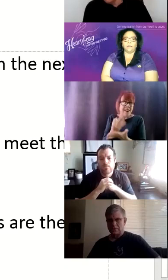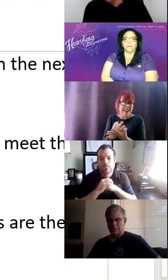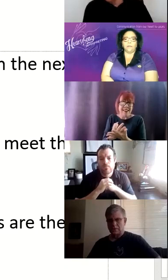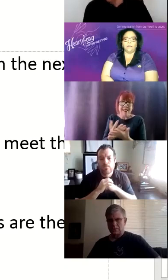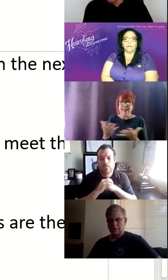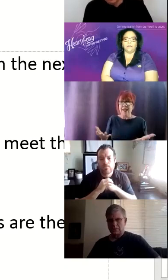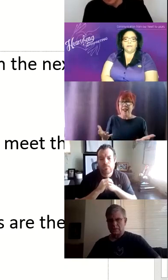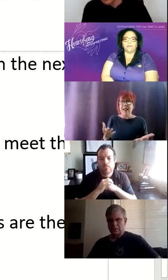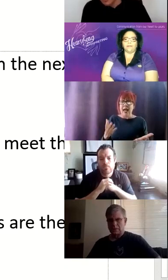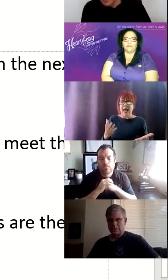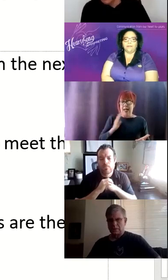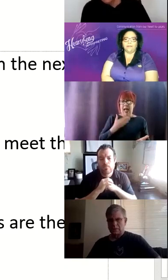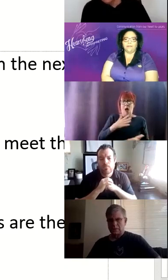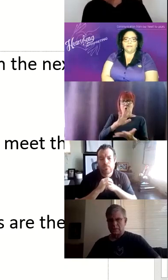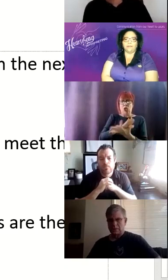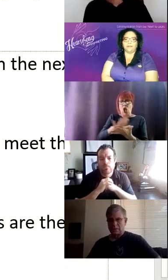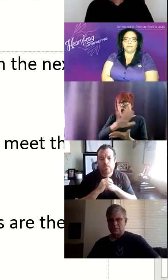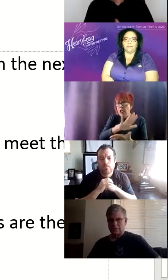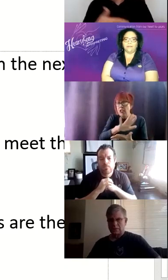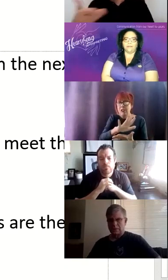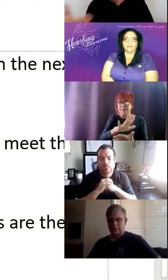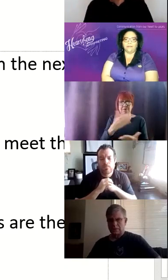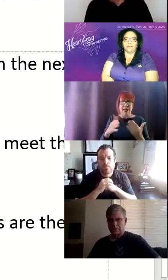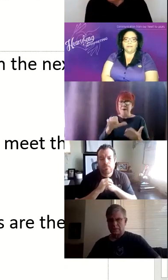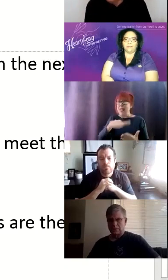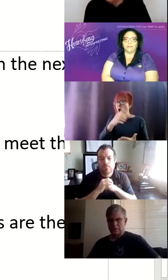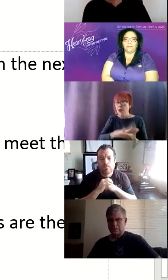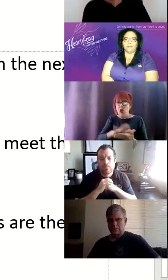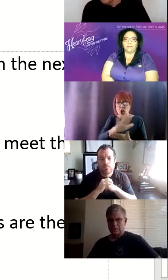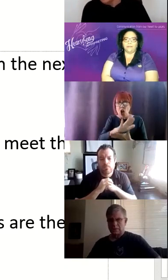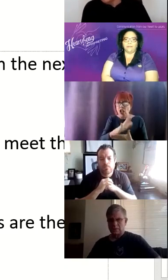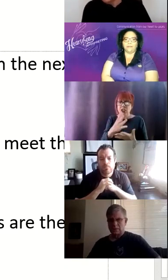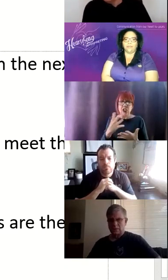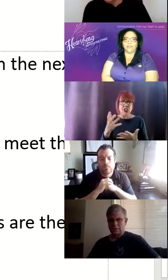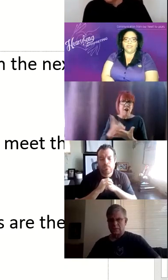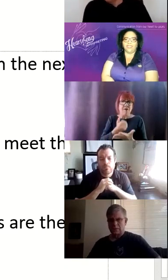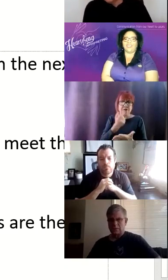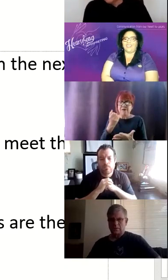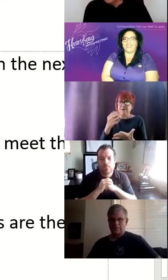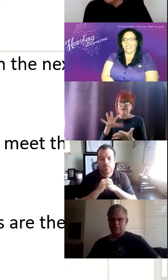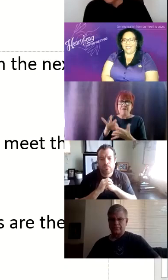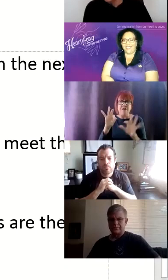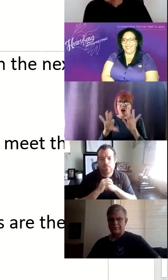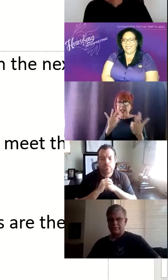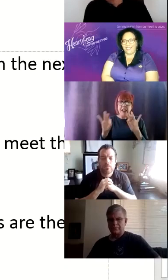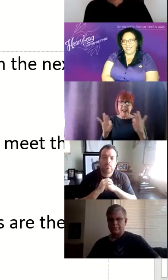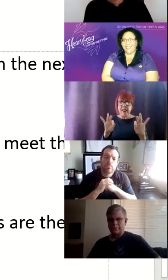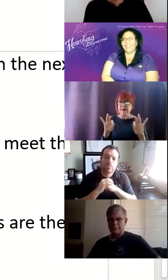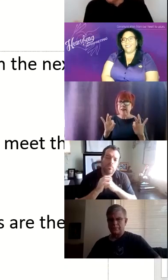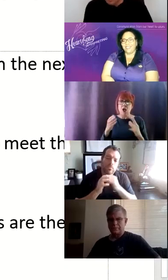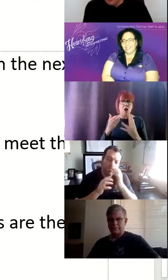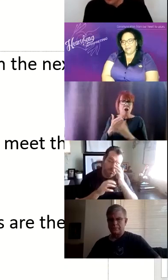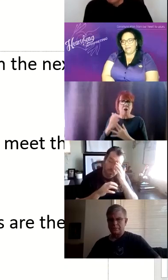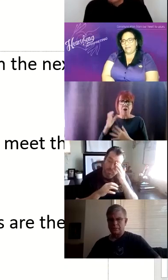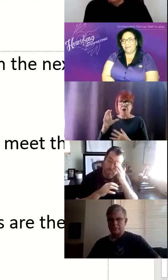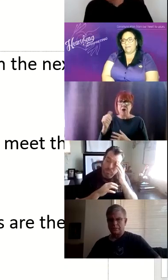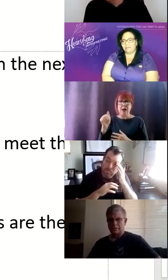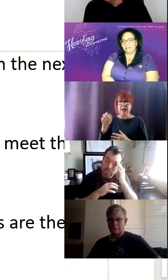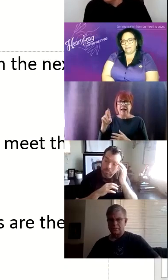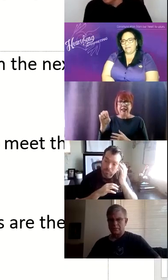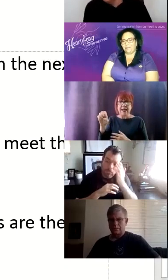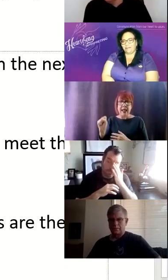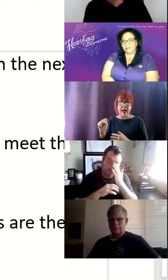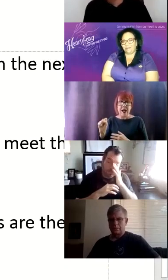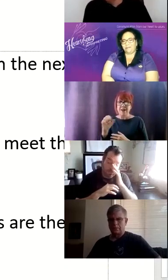our college, I'm sure the other colleges is doing well, where they were, you know, finding funding from perhaps the CARES Act, or, you know, other sources